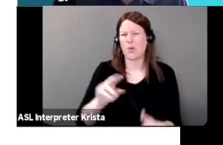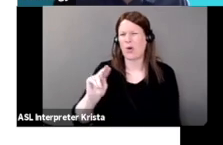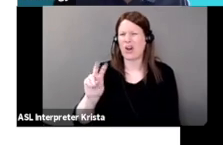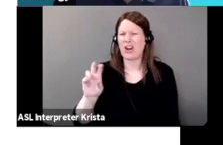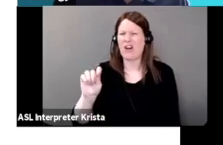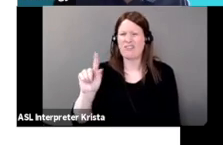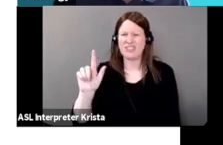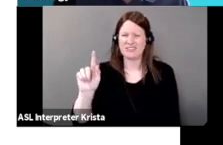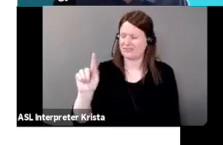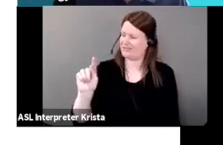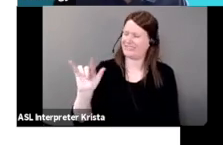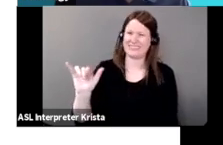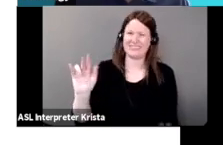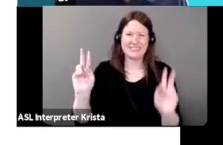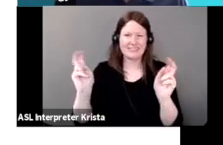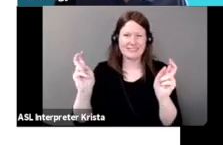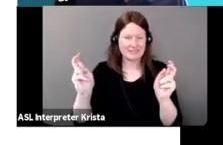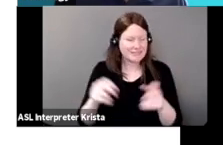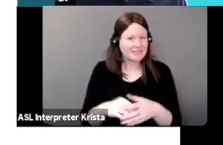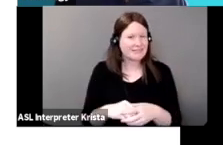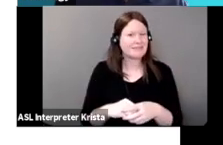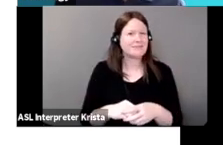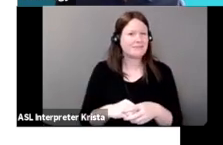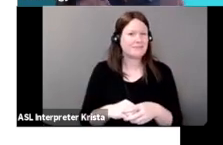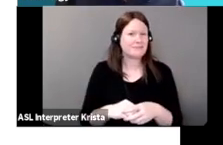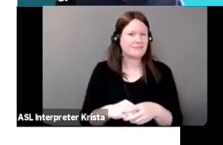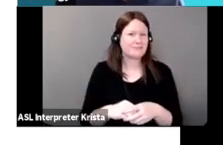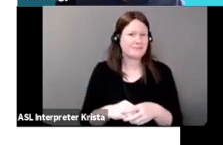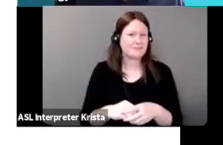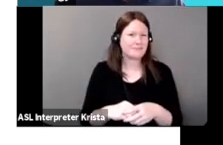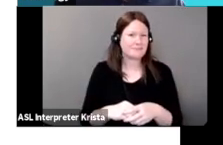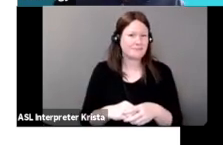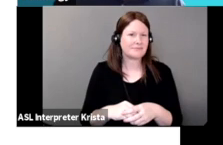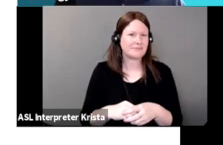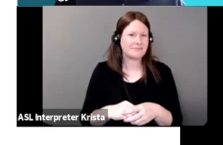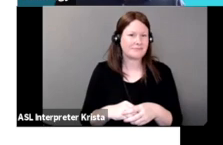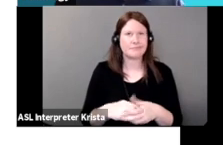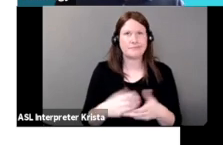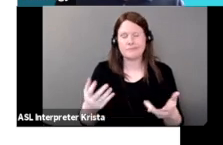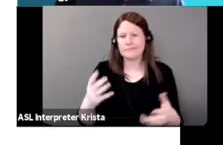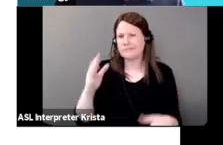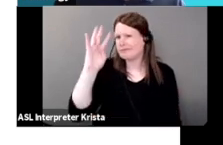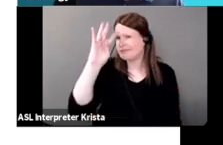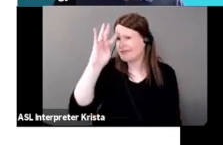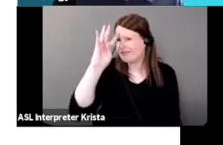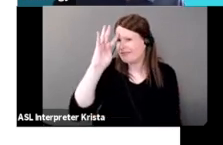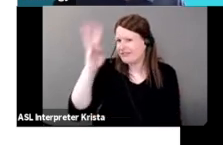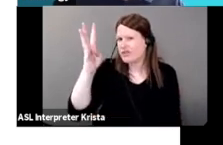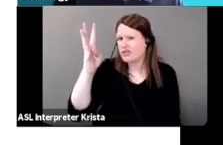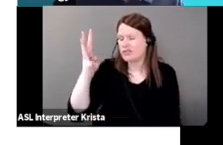say that this other piece of, or this other invention, or this other piece of what's called prior